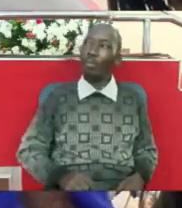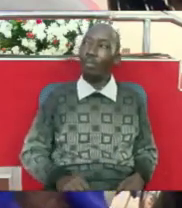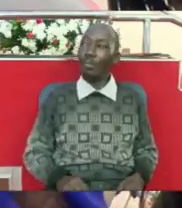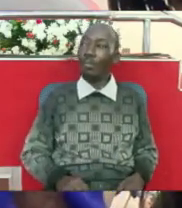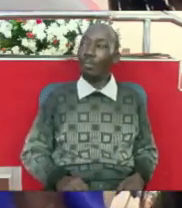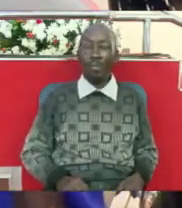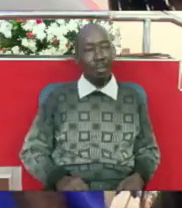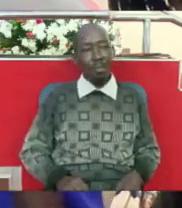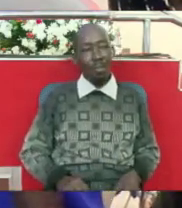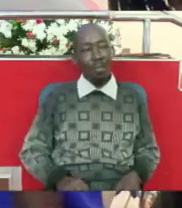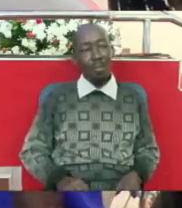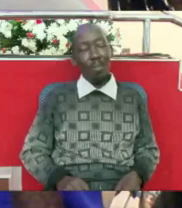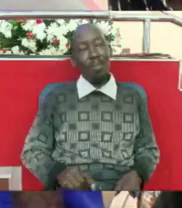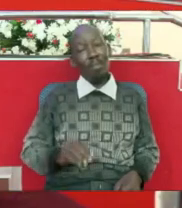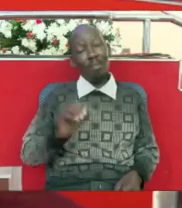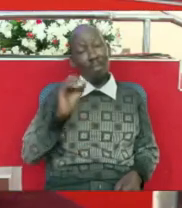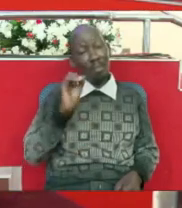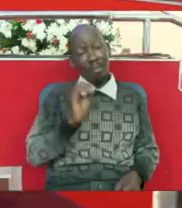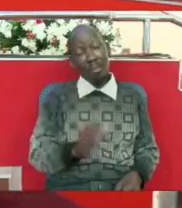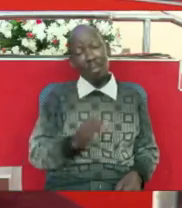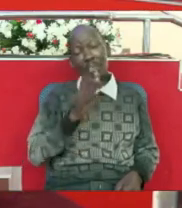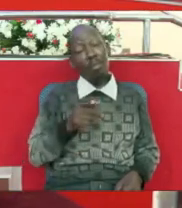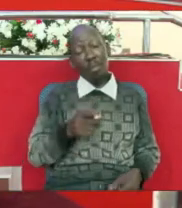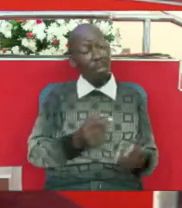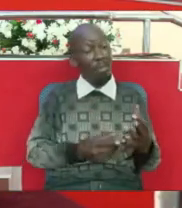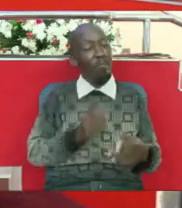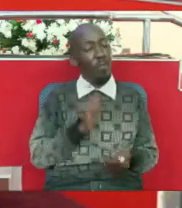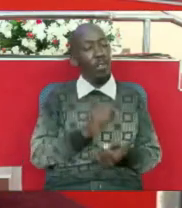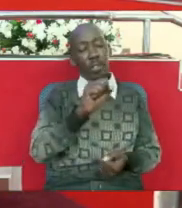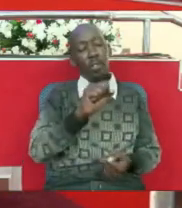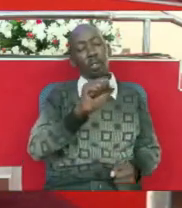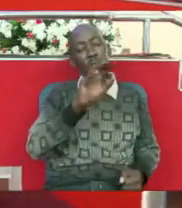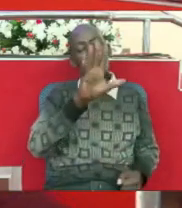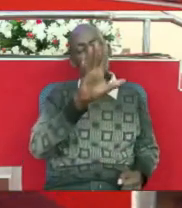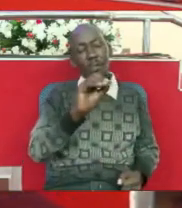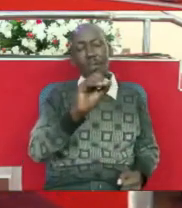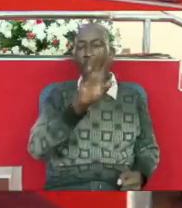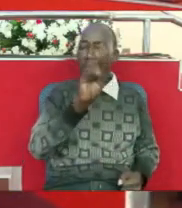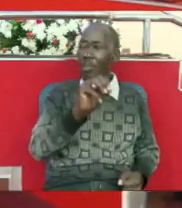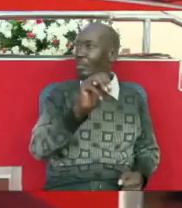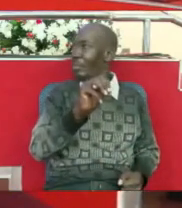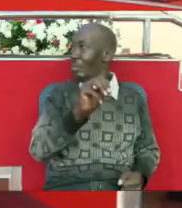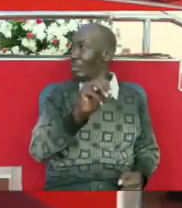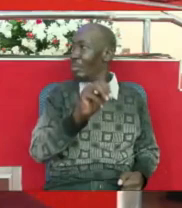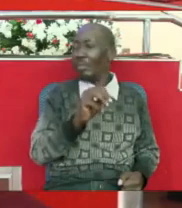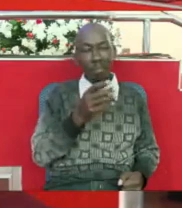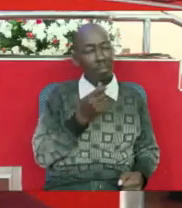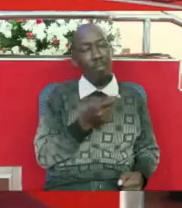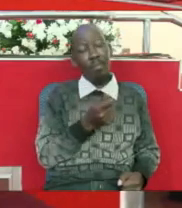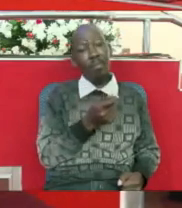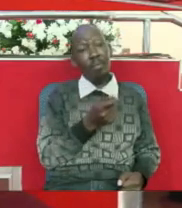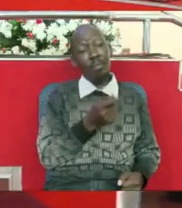If it has the bells and the whistles, it the best. 15 million. 15 million shillings.